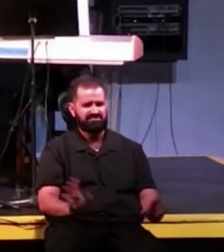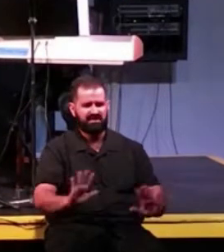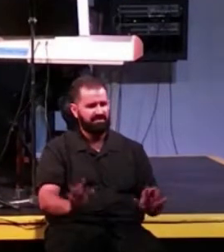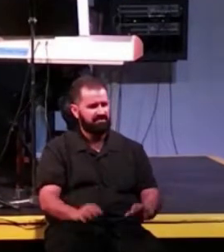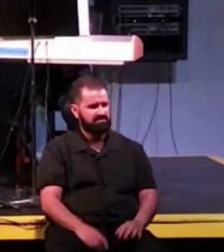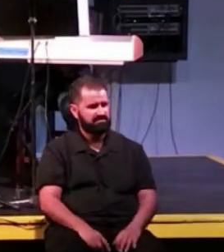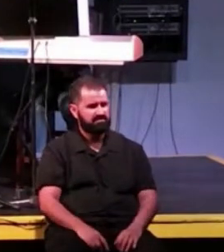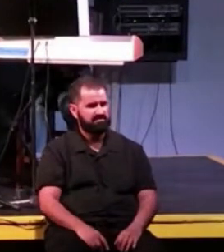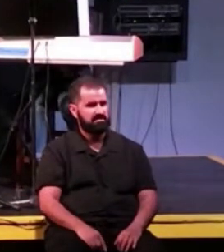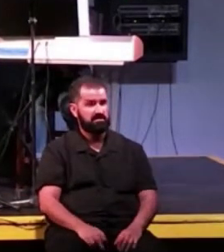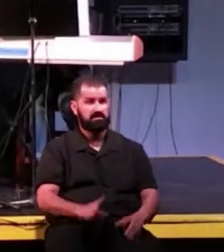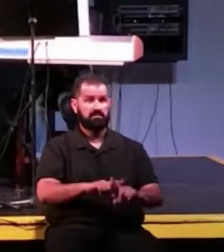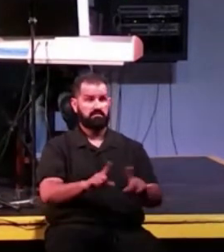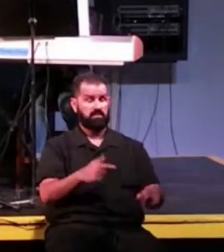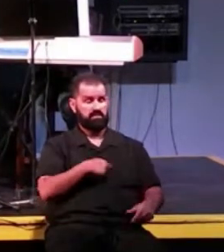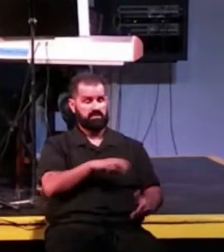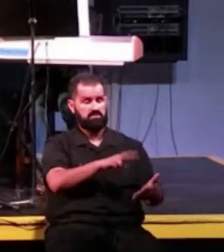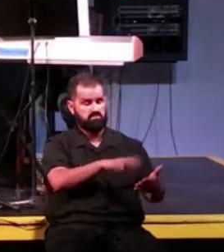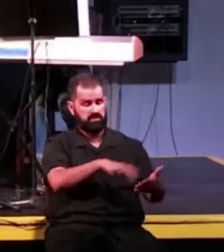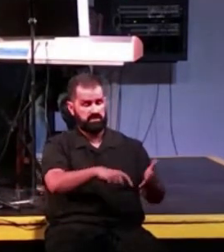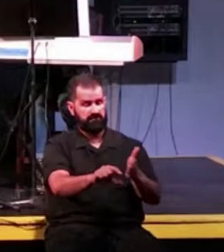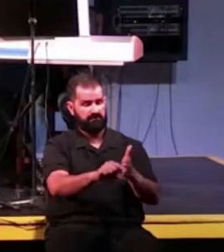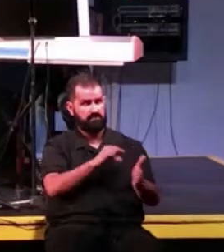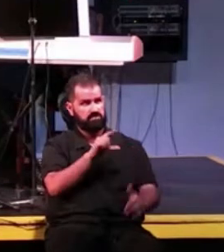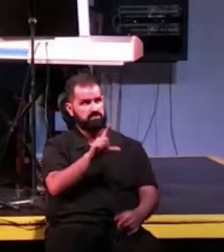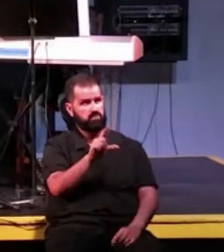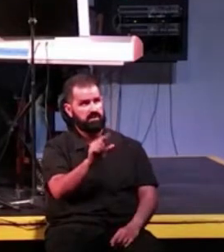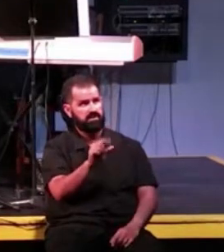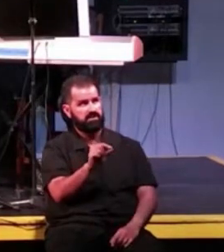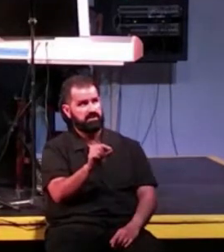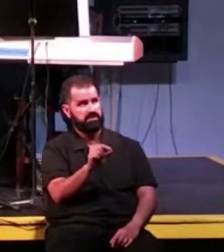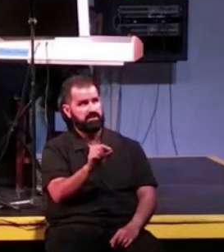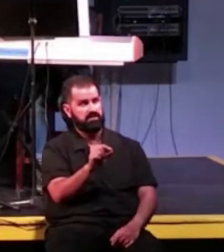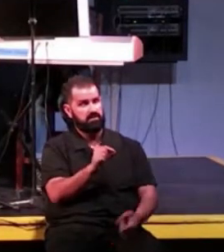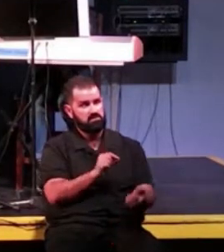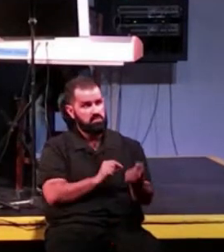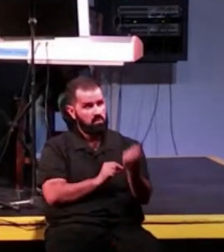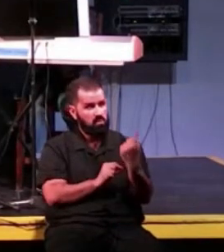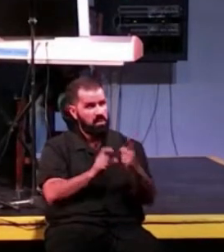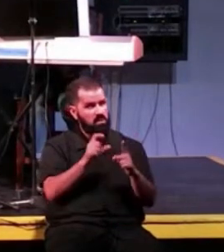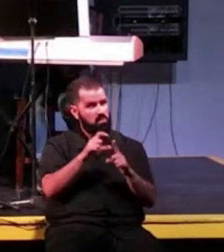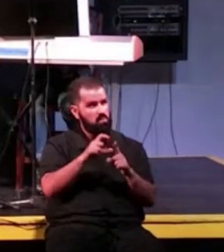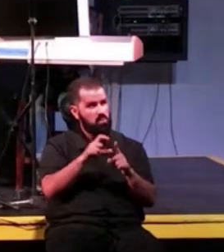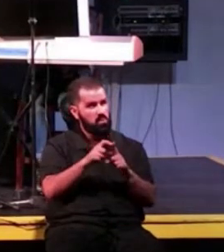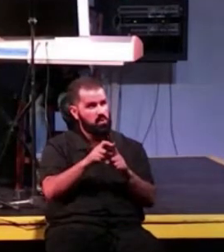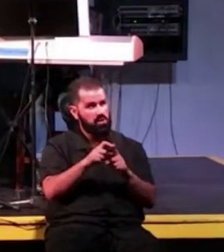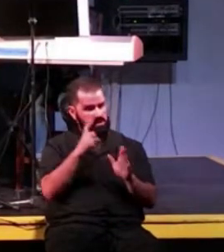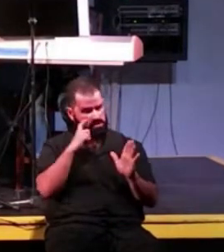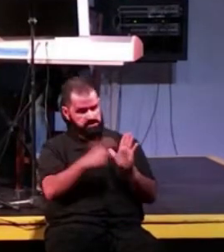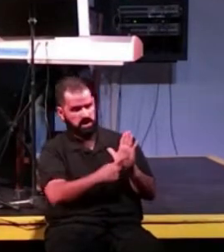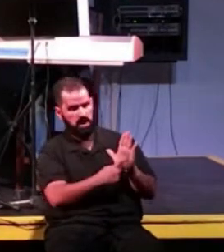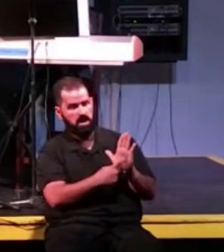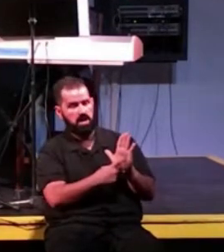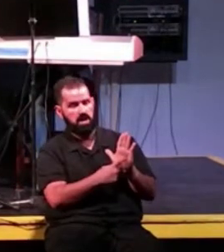But see, when I read verse 20, there's one word I saw that I said, Lord,